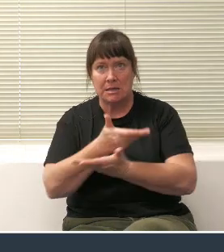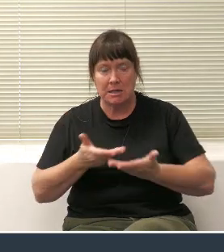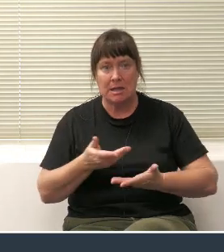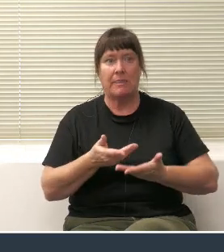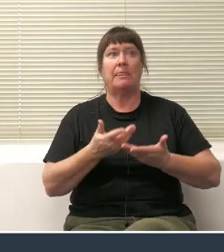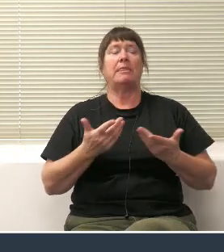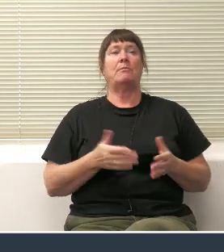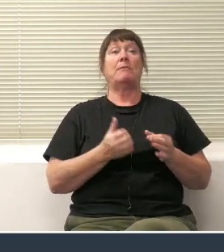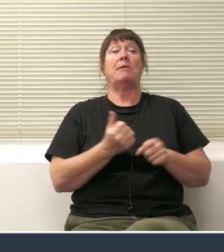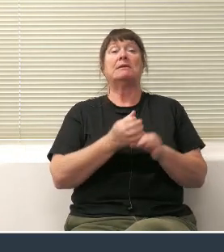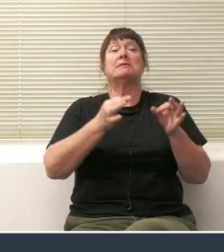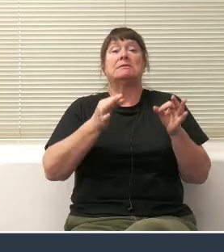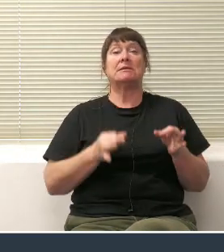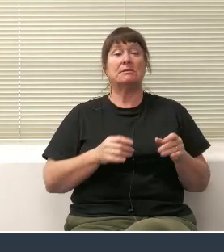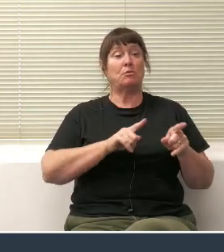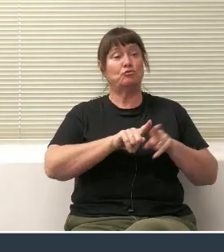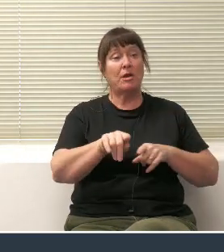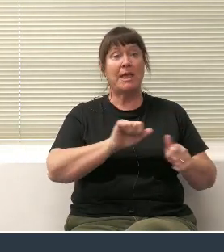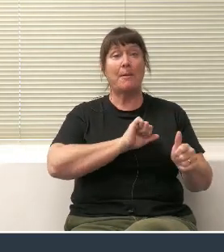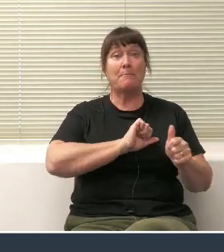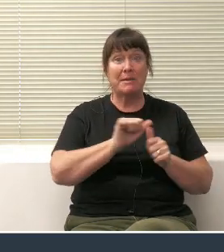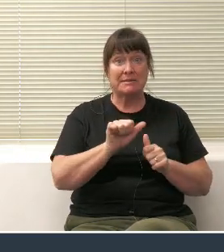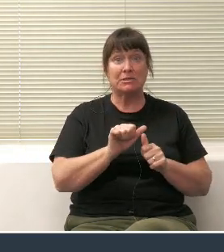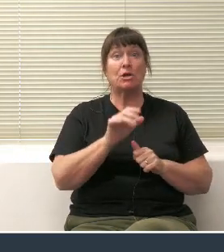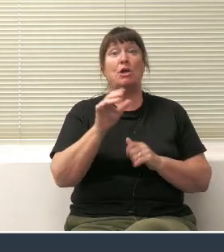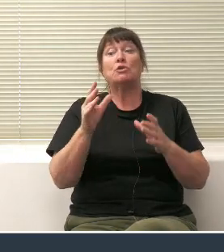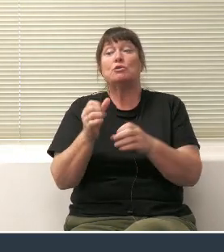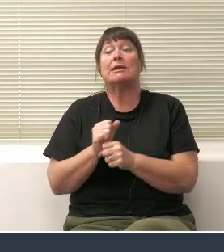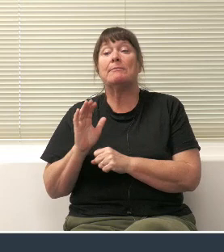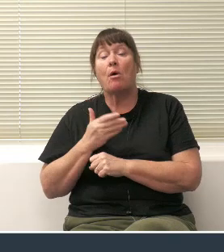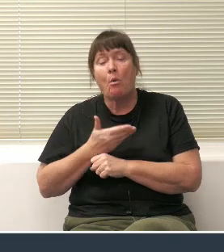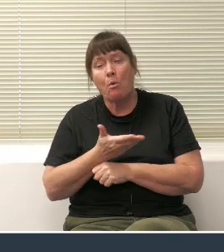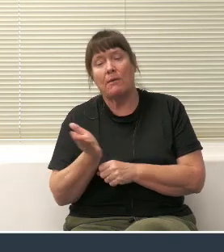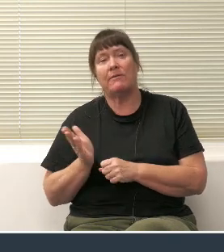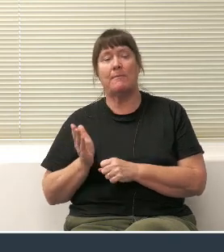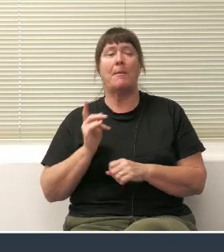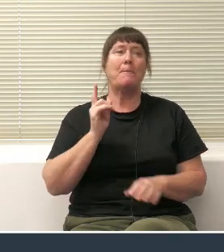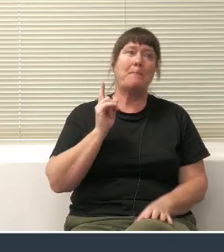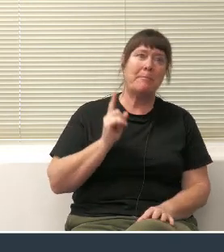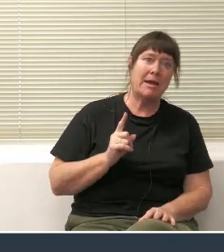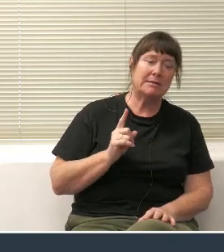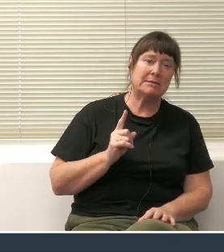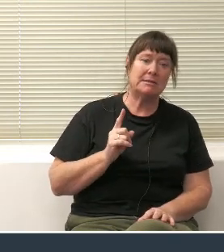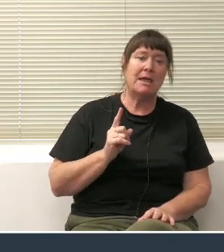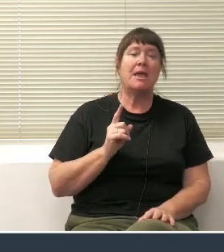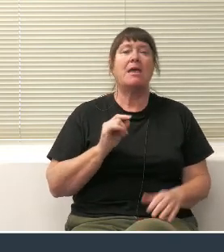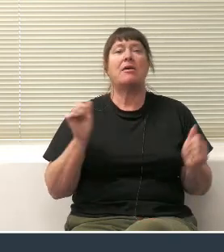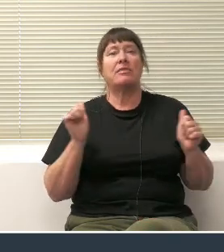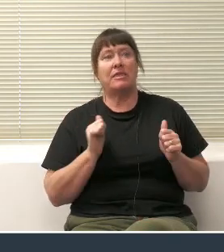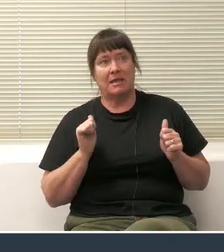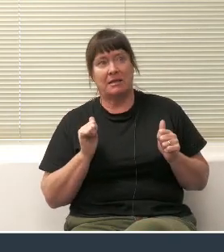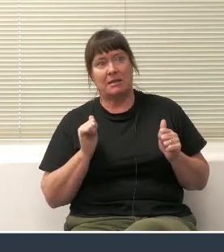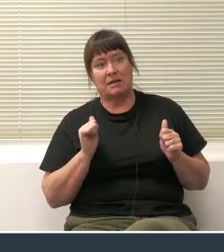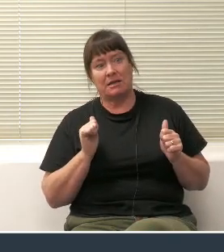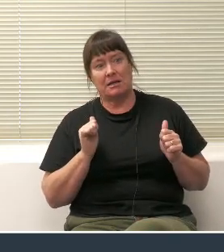the decision that we would try our very best to keep them all. However, in the meantime, since